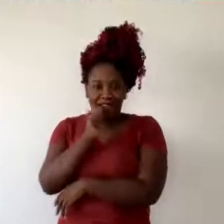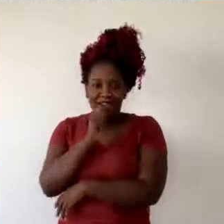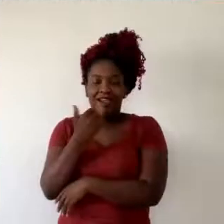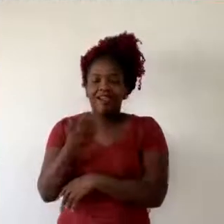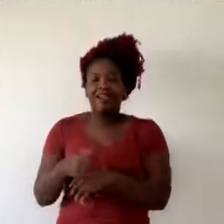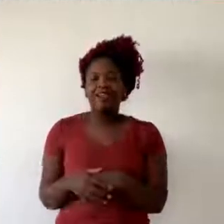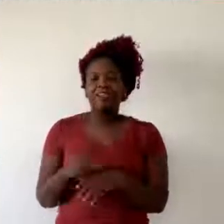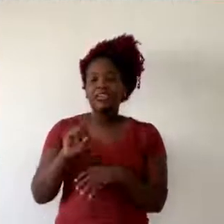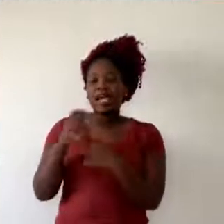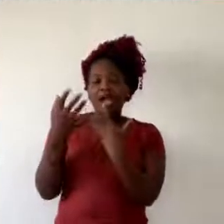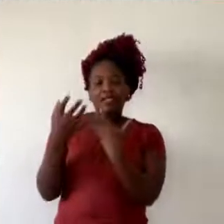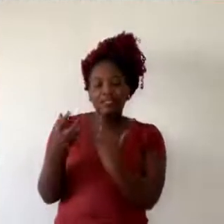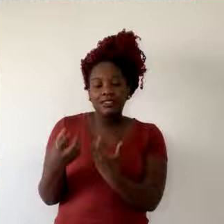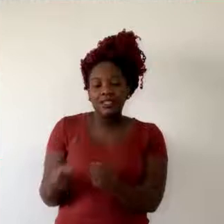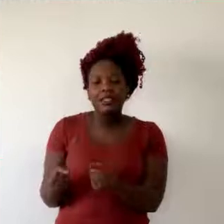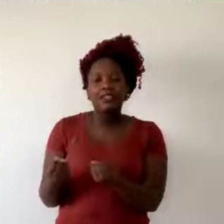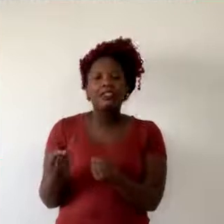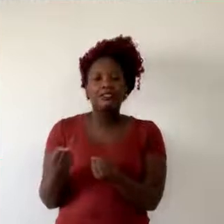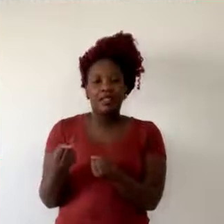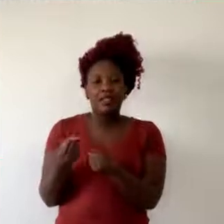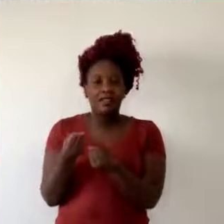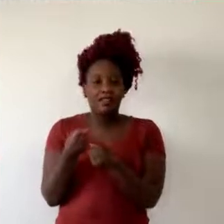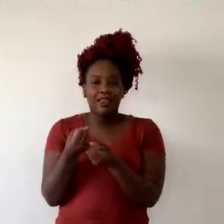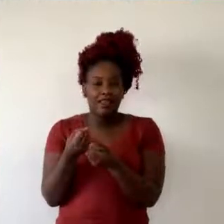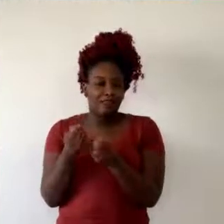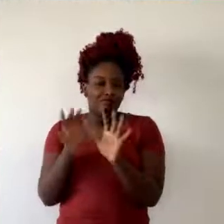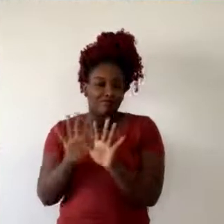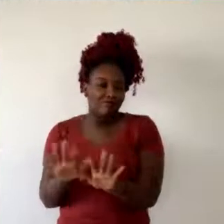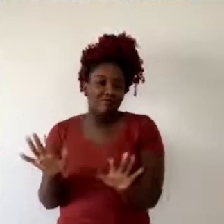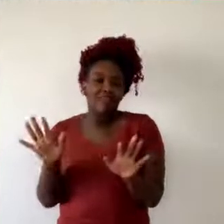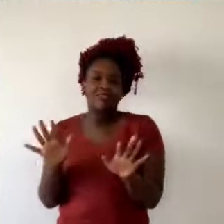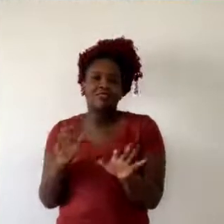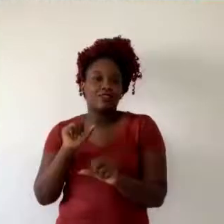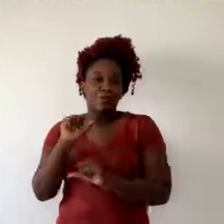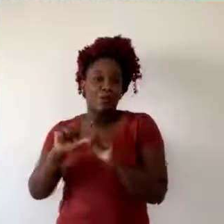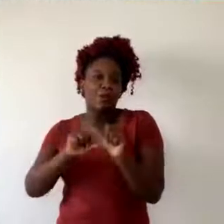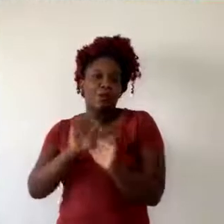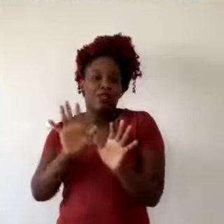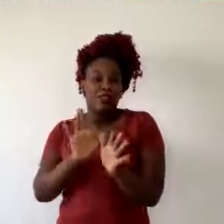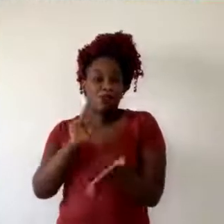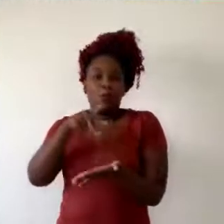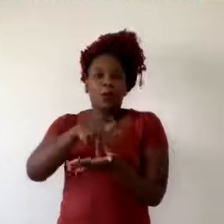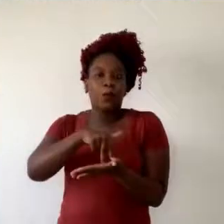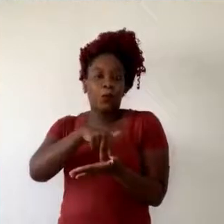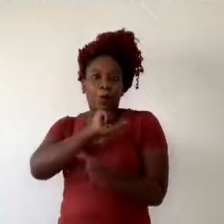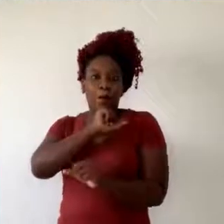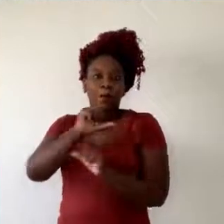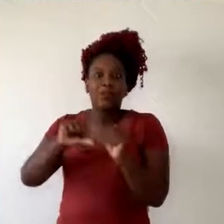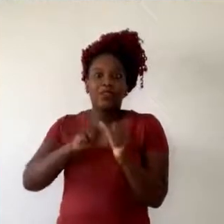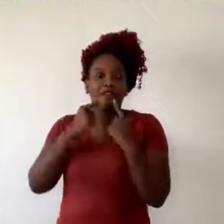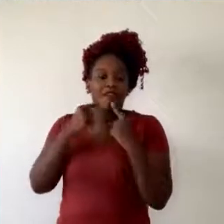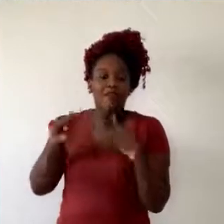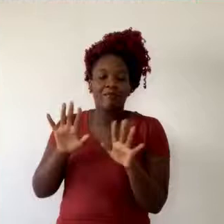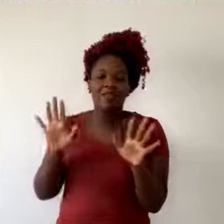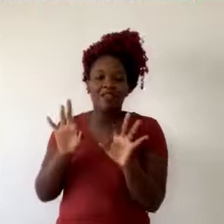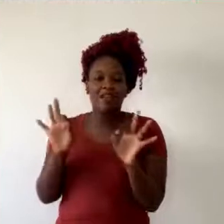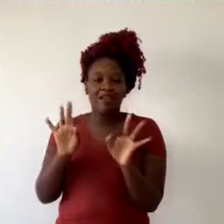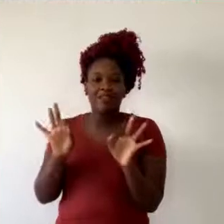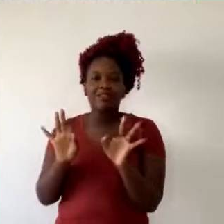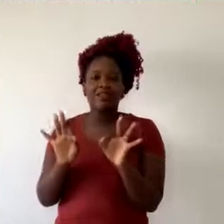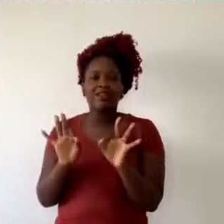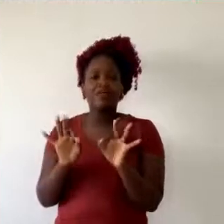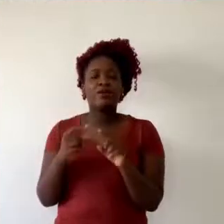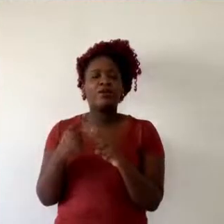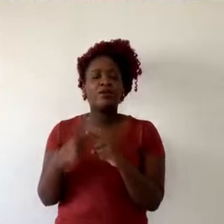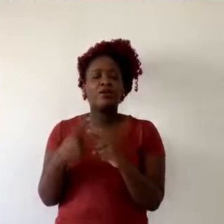when you accept things the way they are, when you don't react. And hence, what